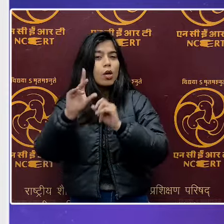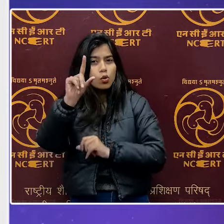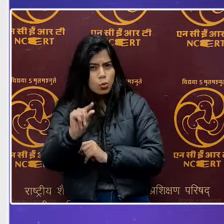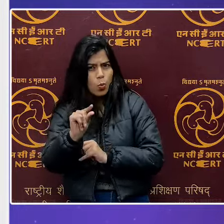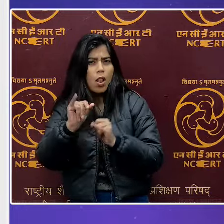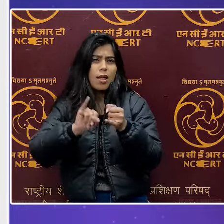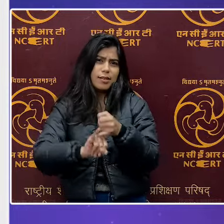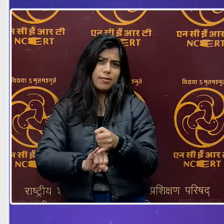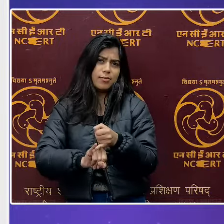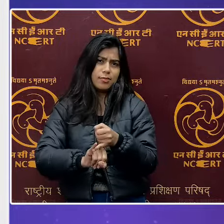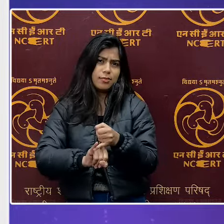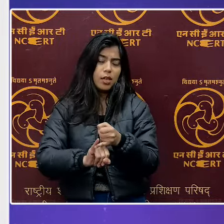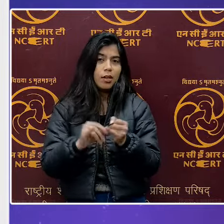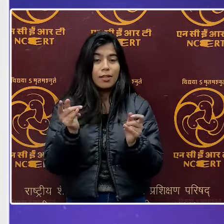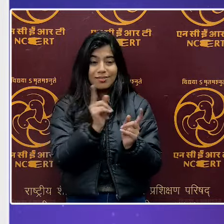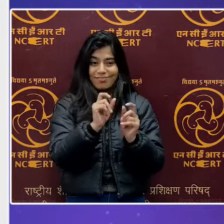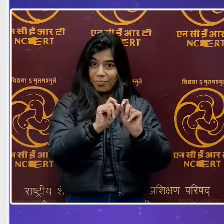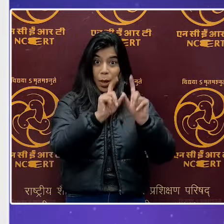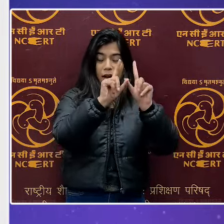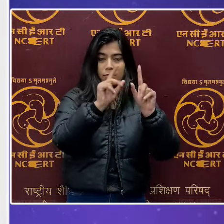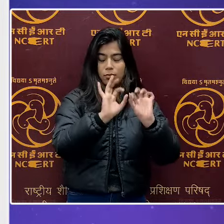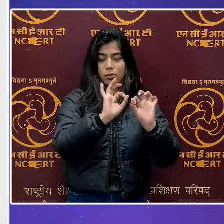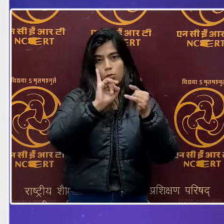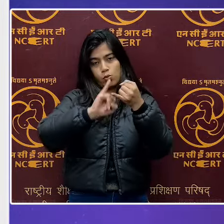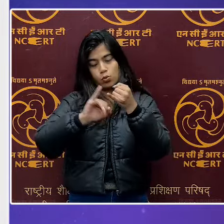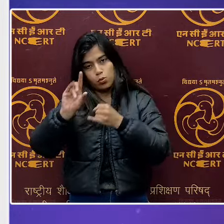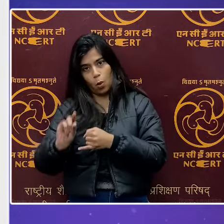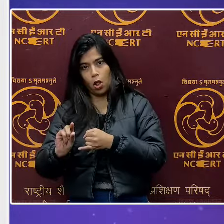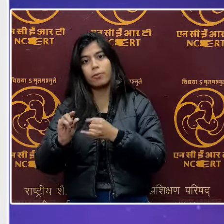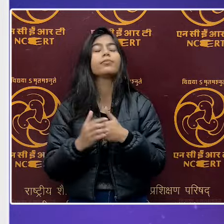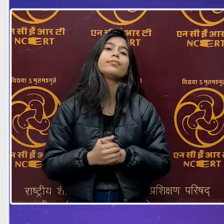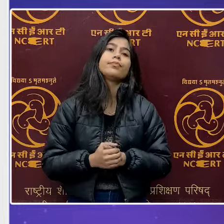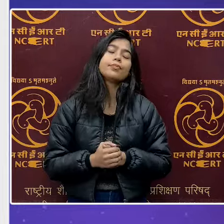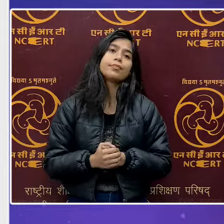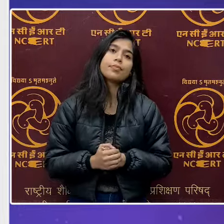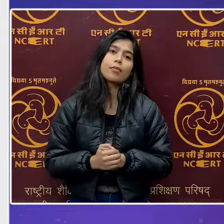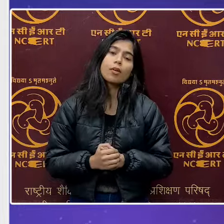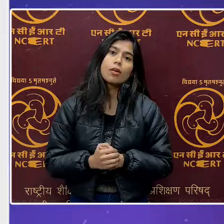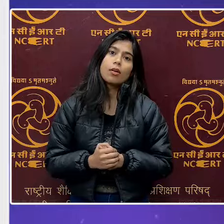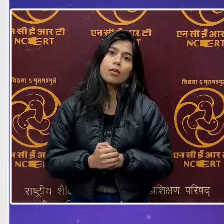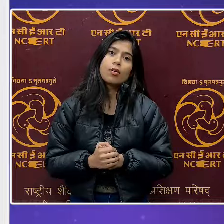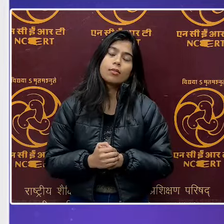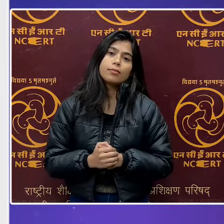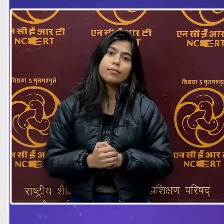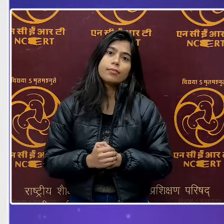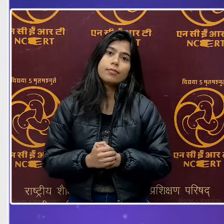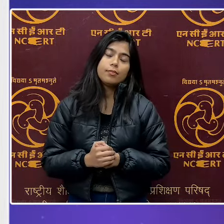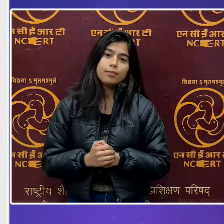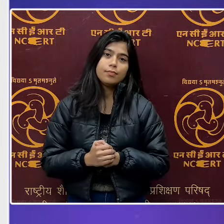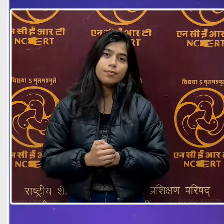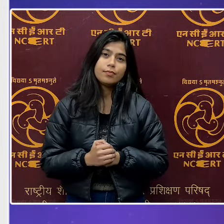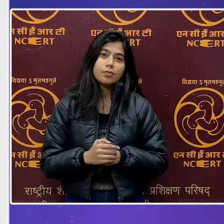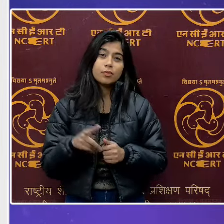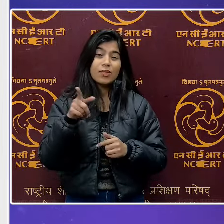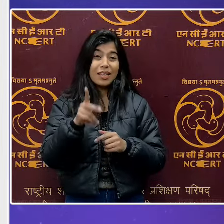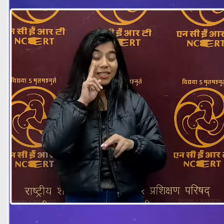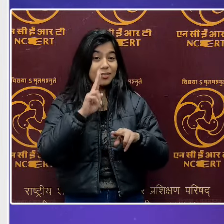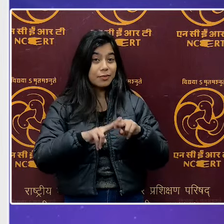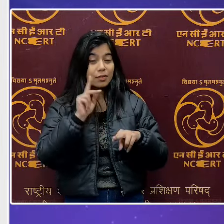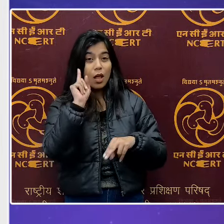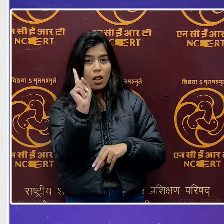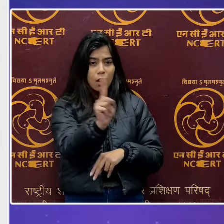small s in small letters. Okay. Now, another kind of motion. Let's see the case of a swing. What's